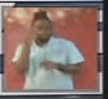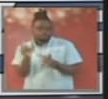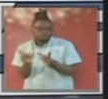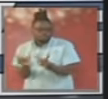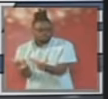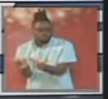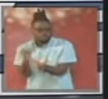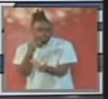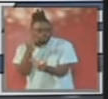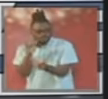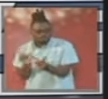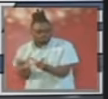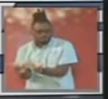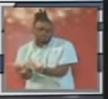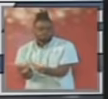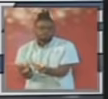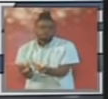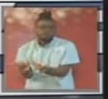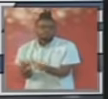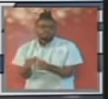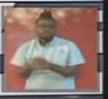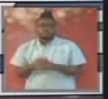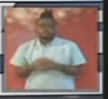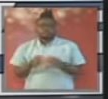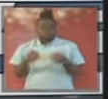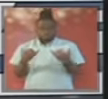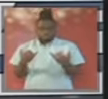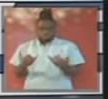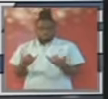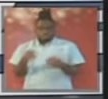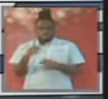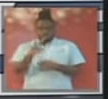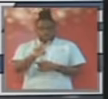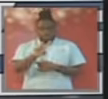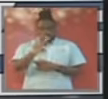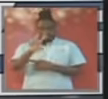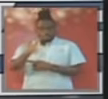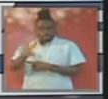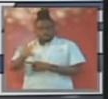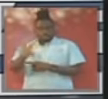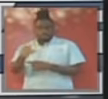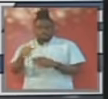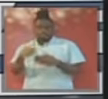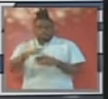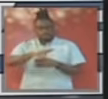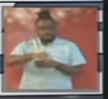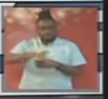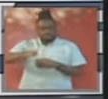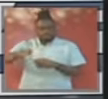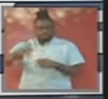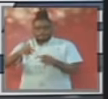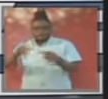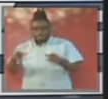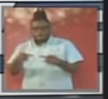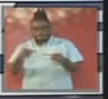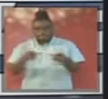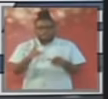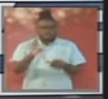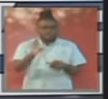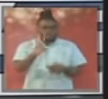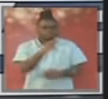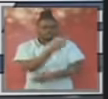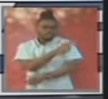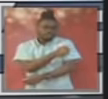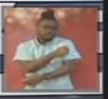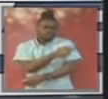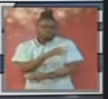healthcare system currently covers 25 facilities, of which 7 are hospital facilities for the management of